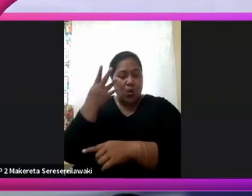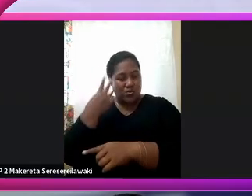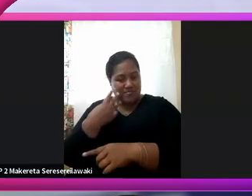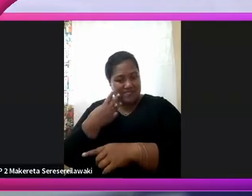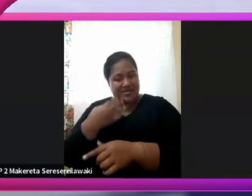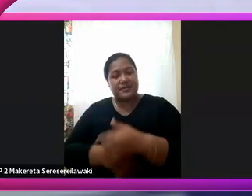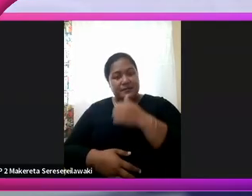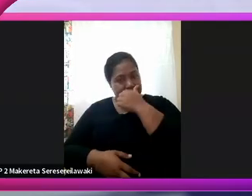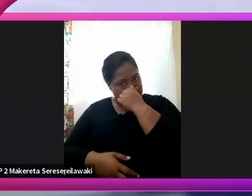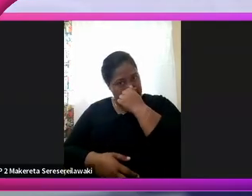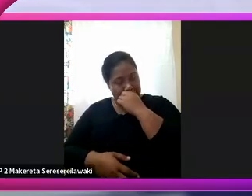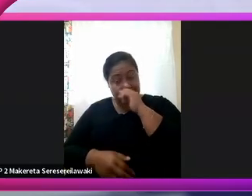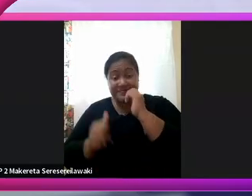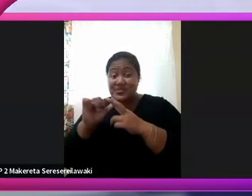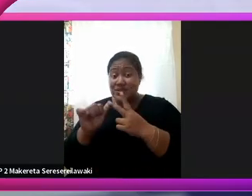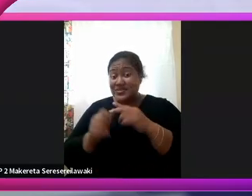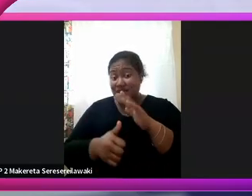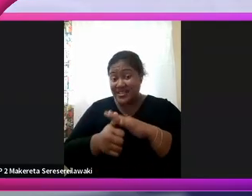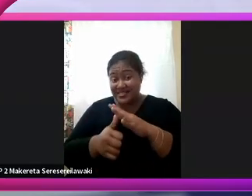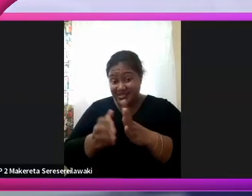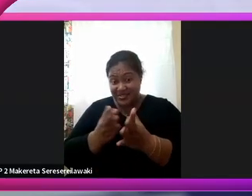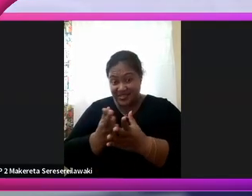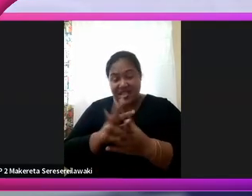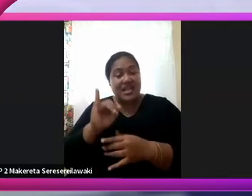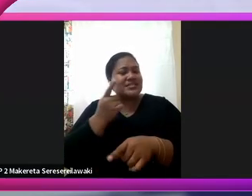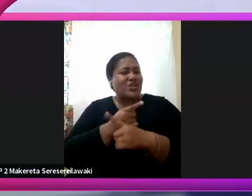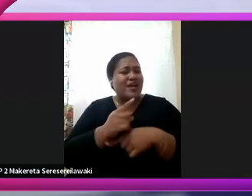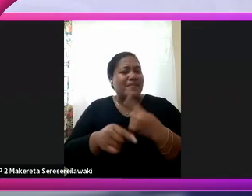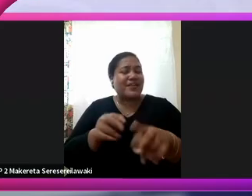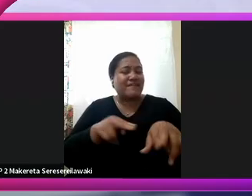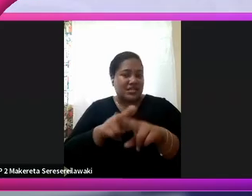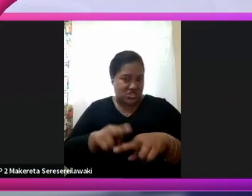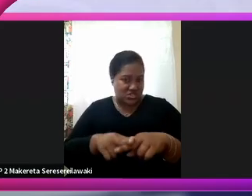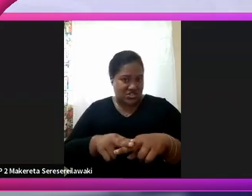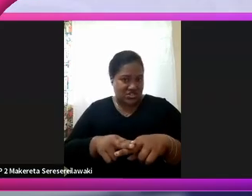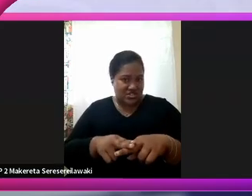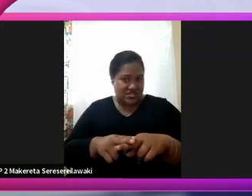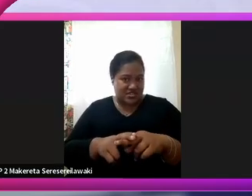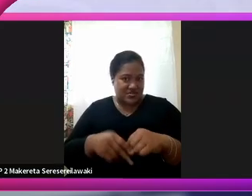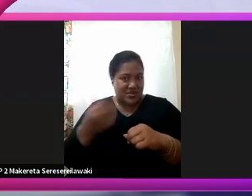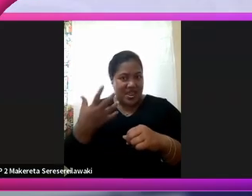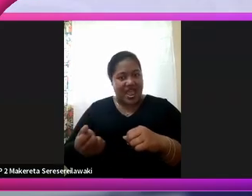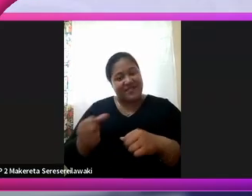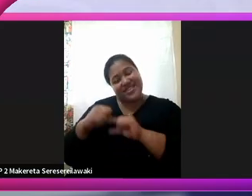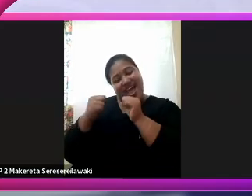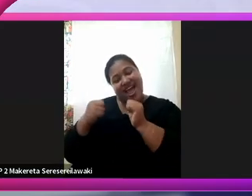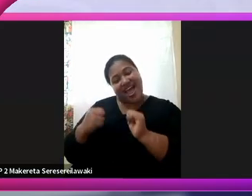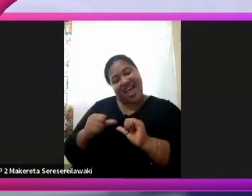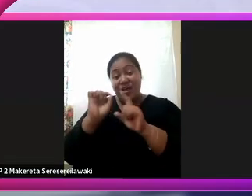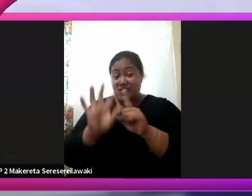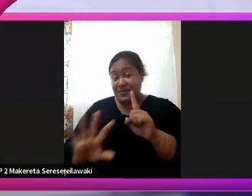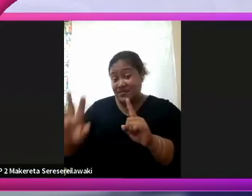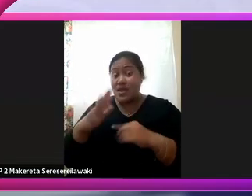Also, access to services. Just talk about Fiji, who really have, we call the hub of the Pacific. Where can